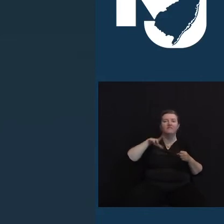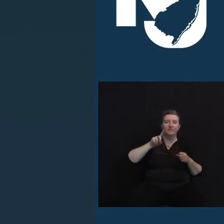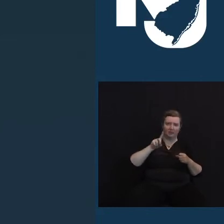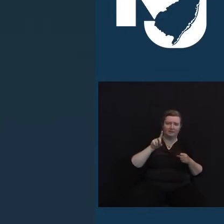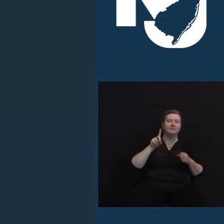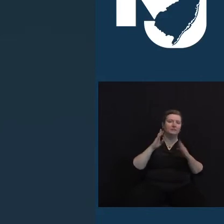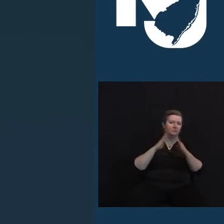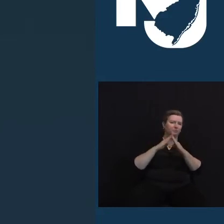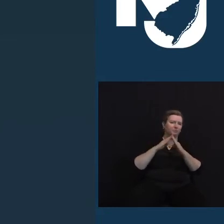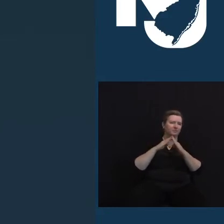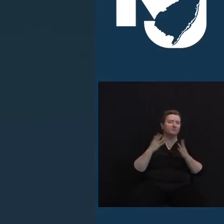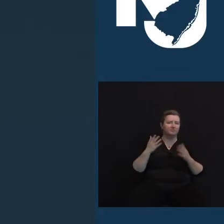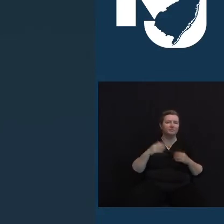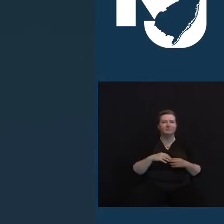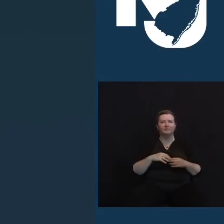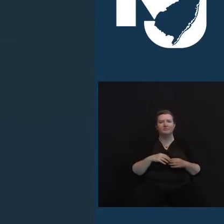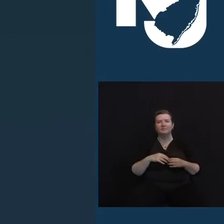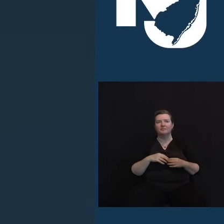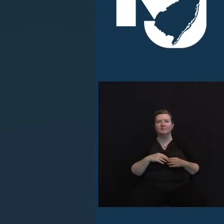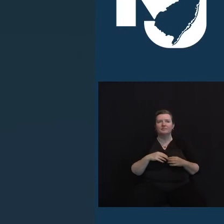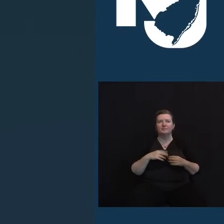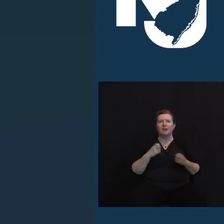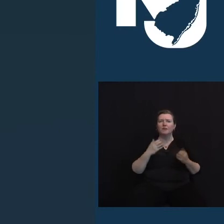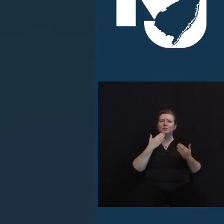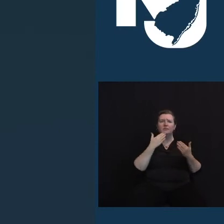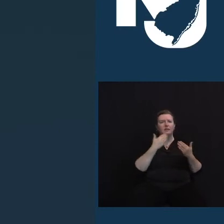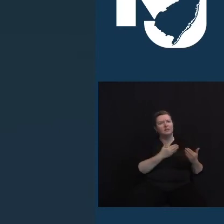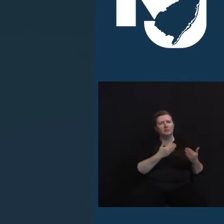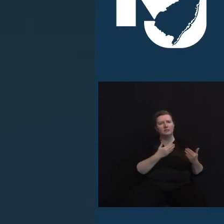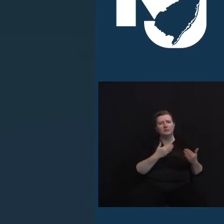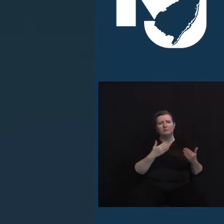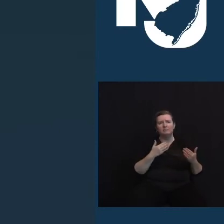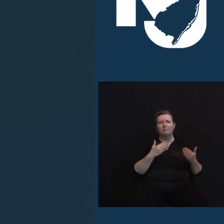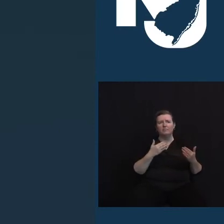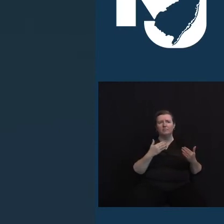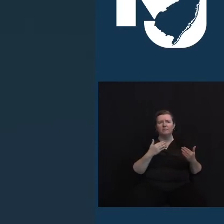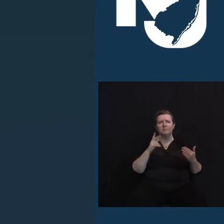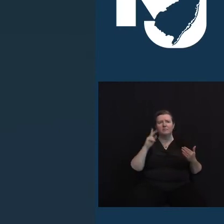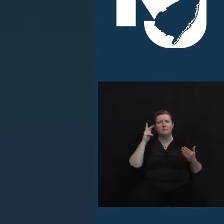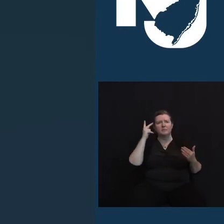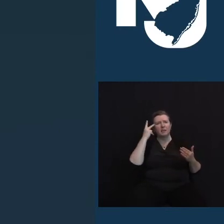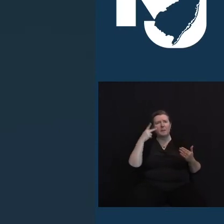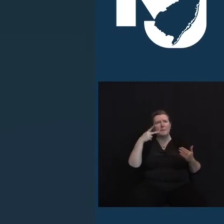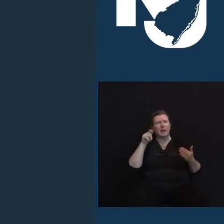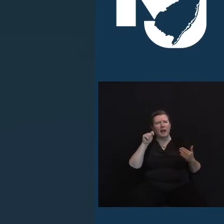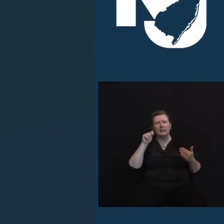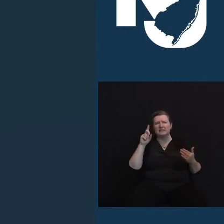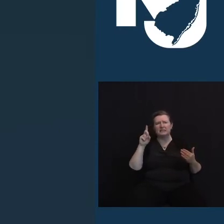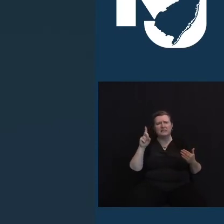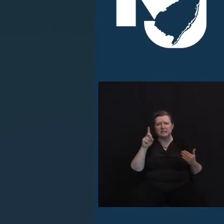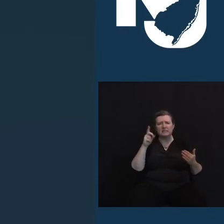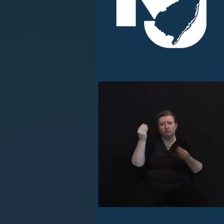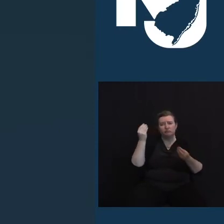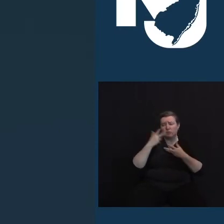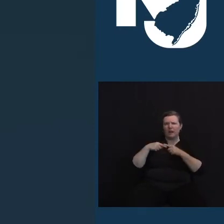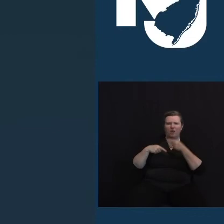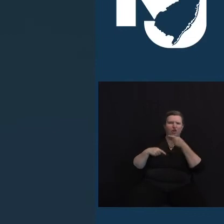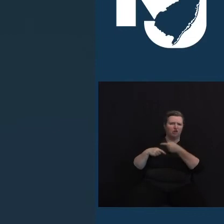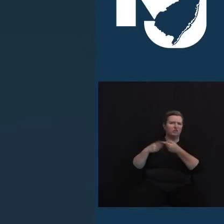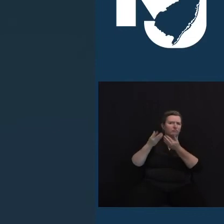Senator Pat Dagnan, for raising Patty's passing with us. Again, 58, so 52,